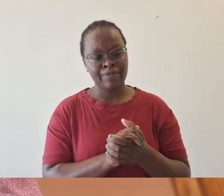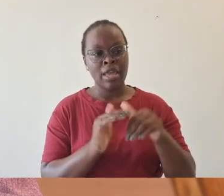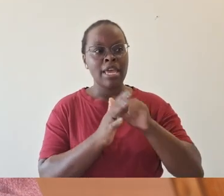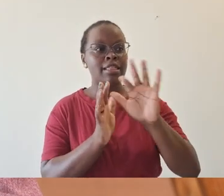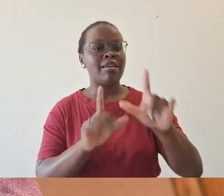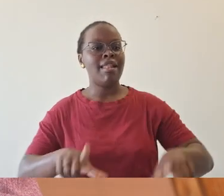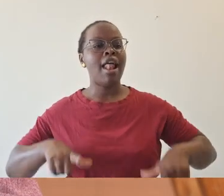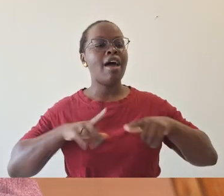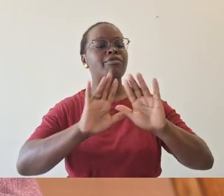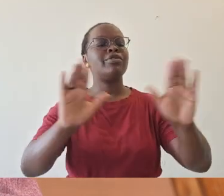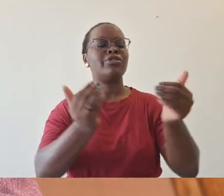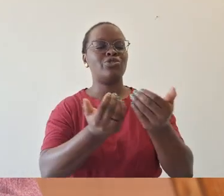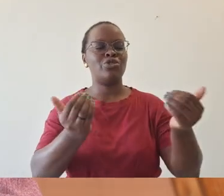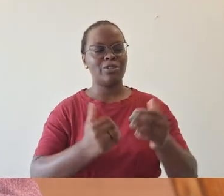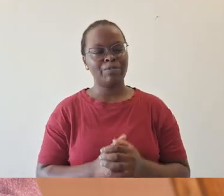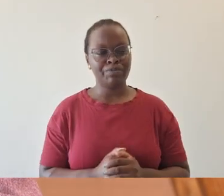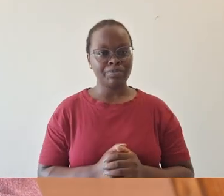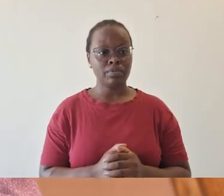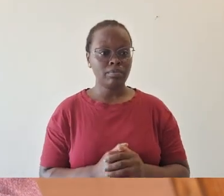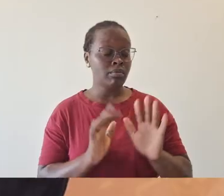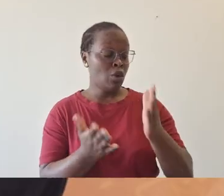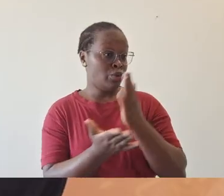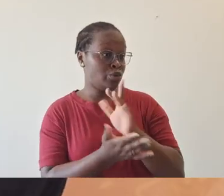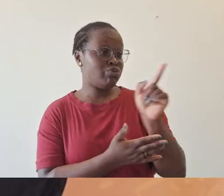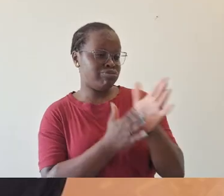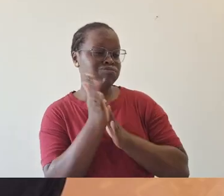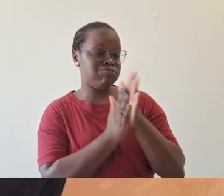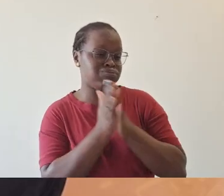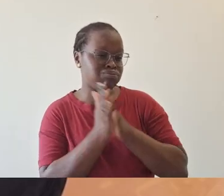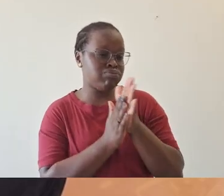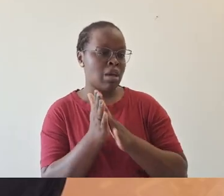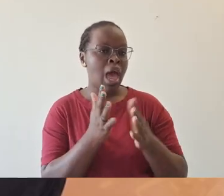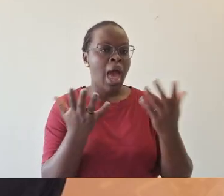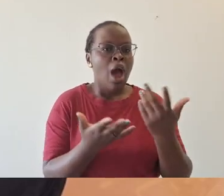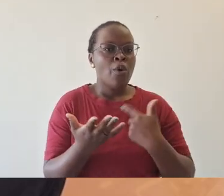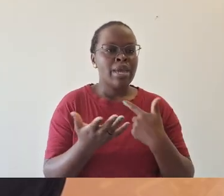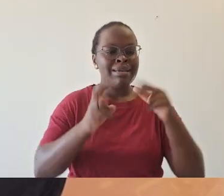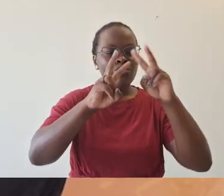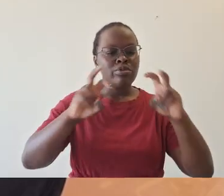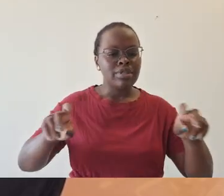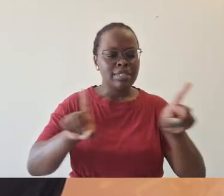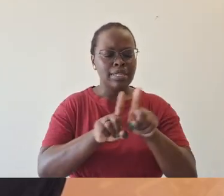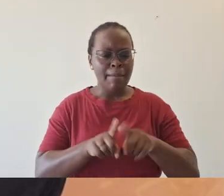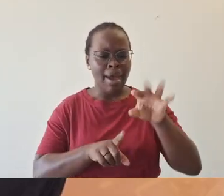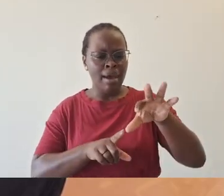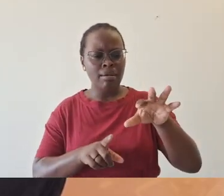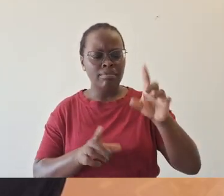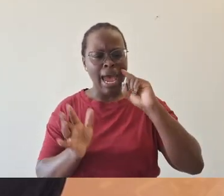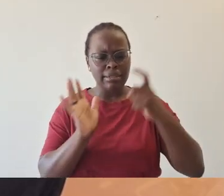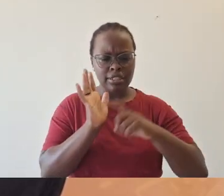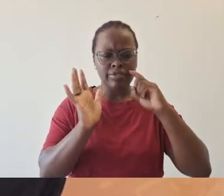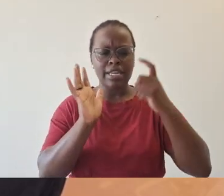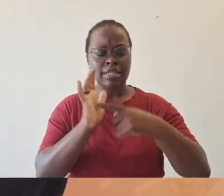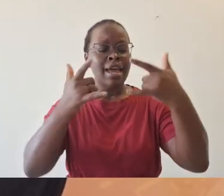involved in the lives of their children during this break. Yeah, and obviously, Nancy, this is where you're mostly involved when it comes to the research and identifying the gaps. Could you tell